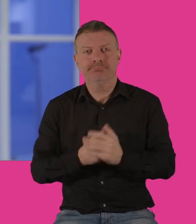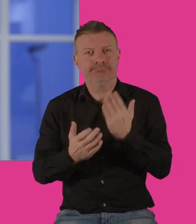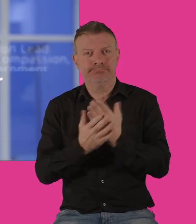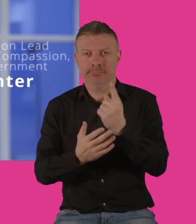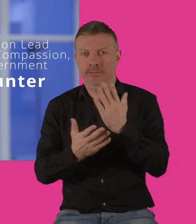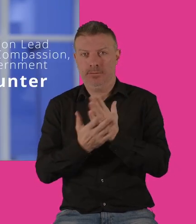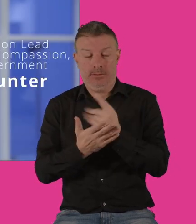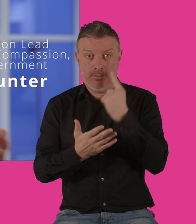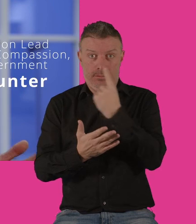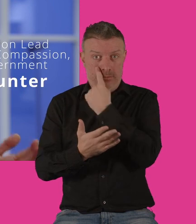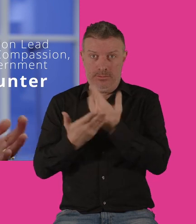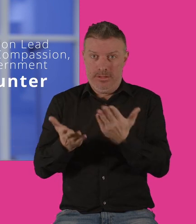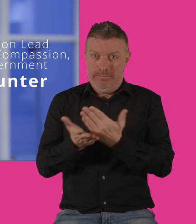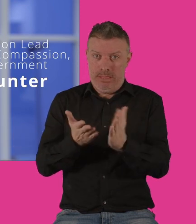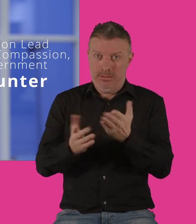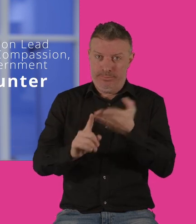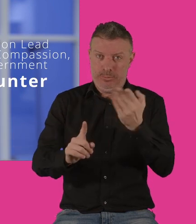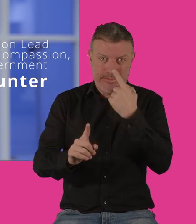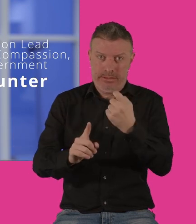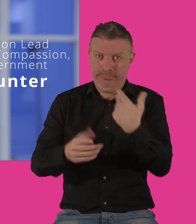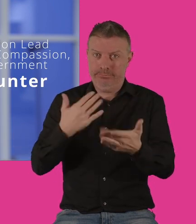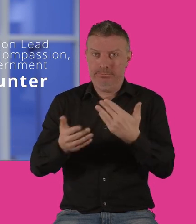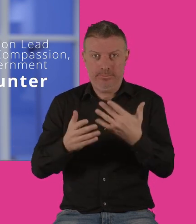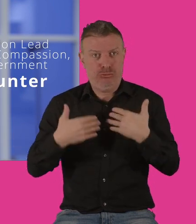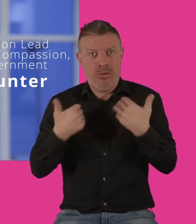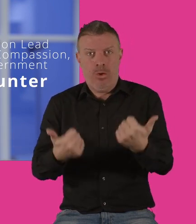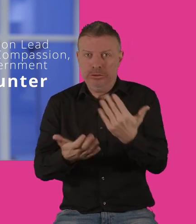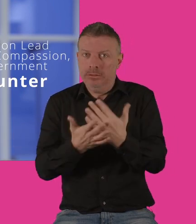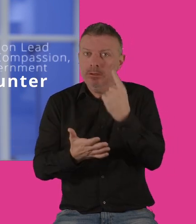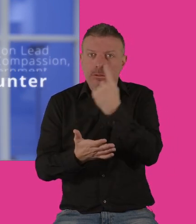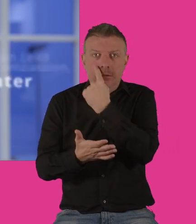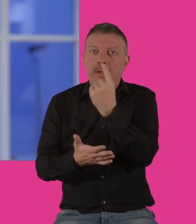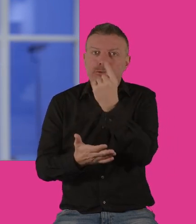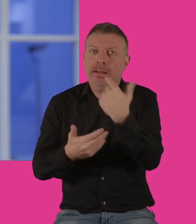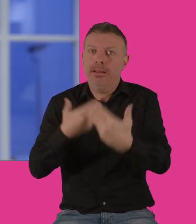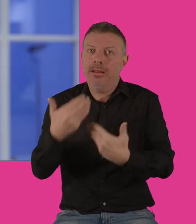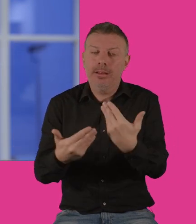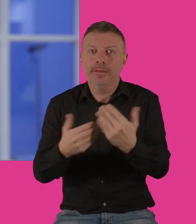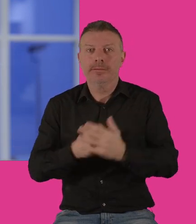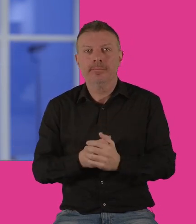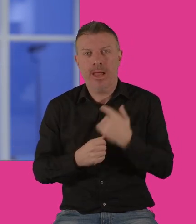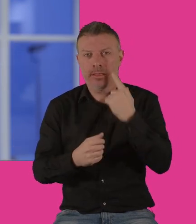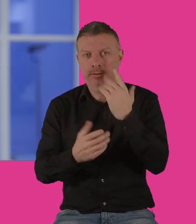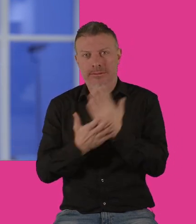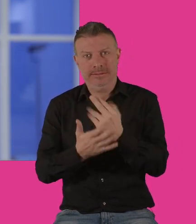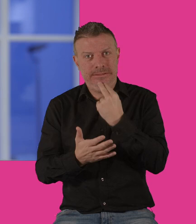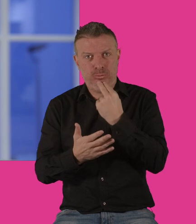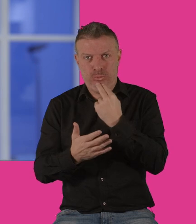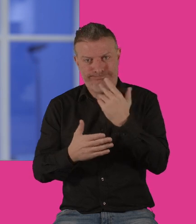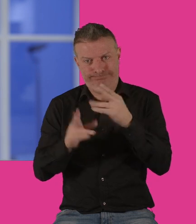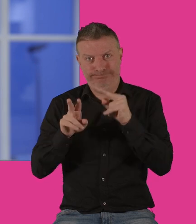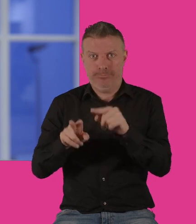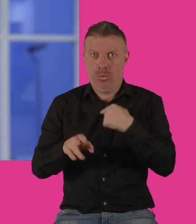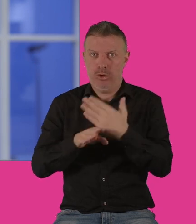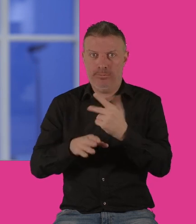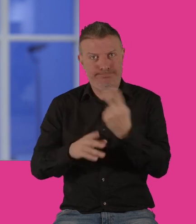one of the most physical and immediate ways that we can see that recovery is possible, and I think we really need that in our work,